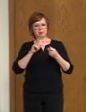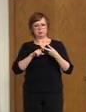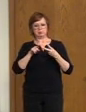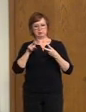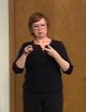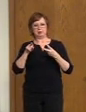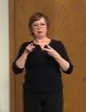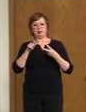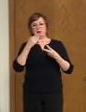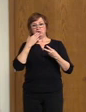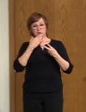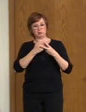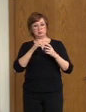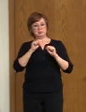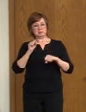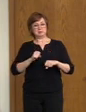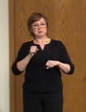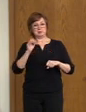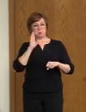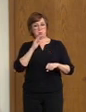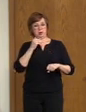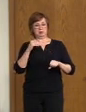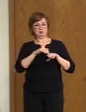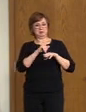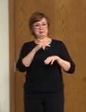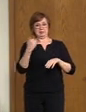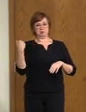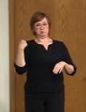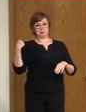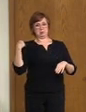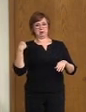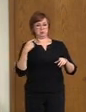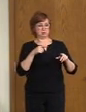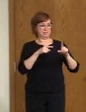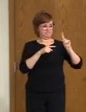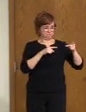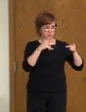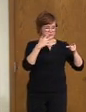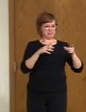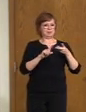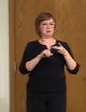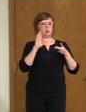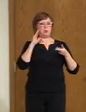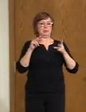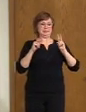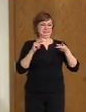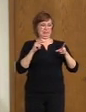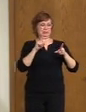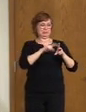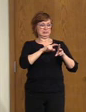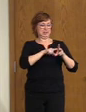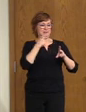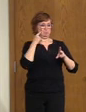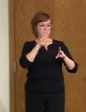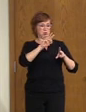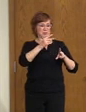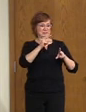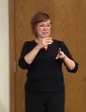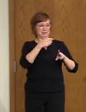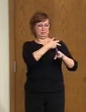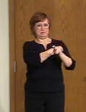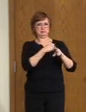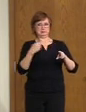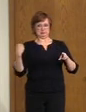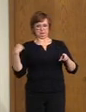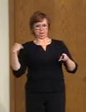dose when it is required. Individuals who receive the COVID-19 vaccine will receive a record of both their first and